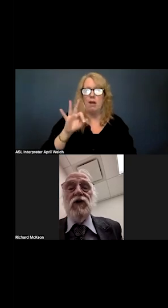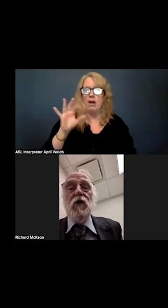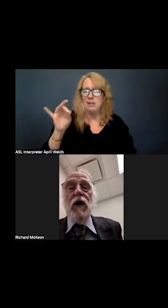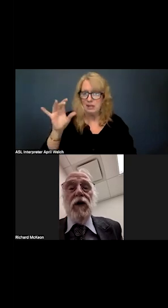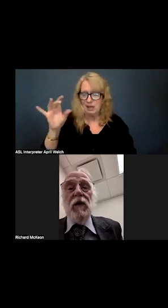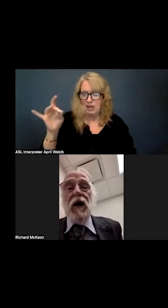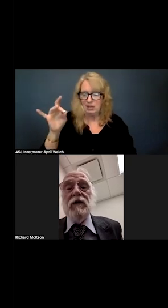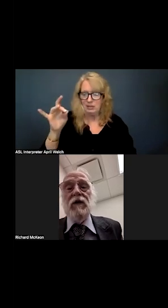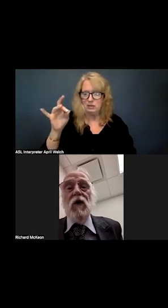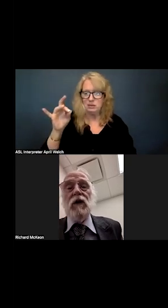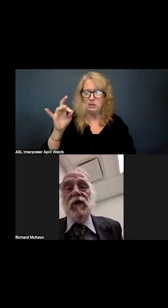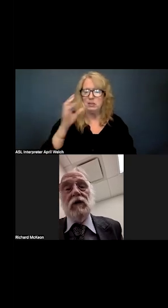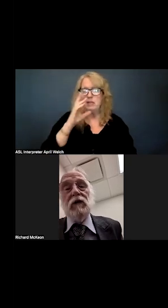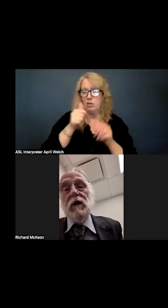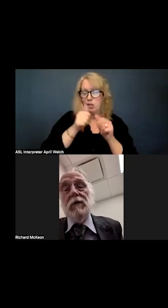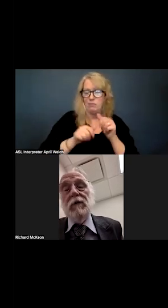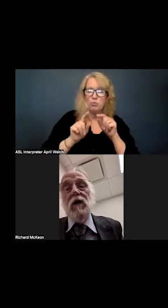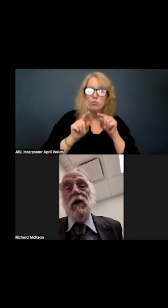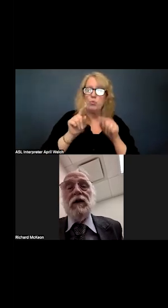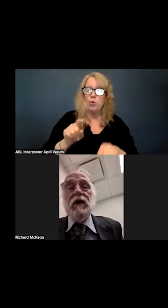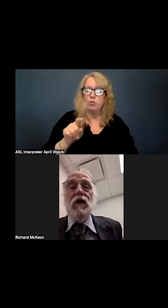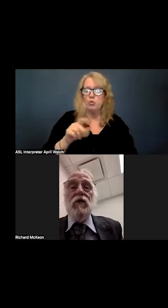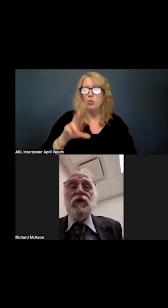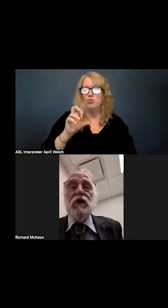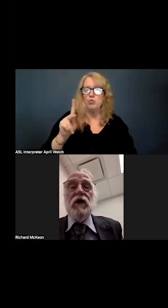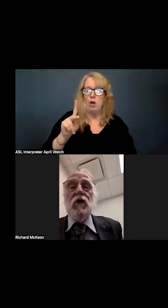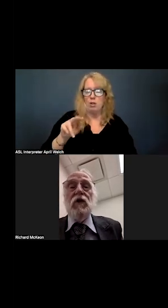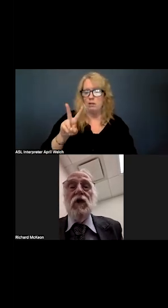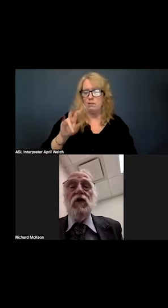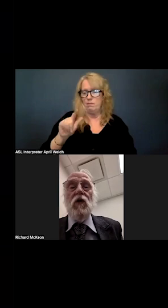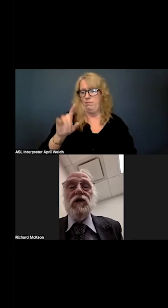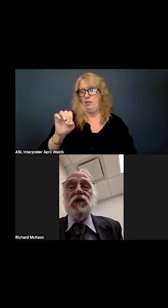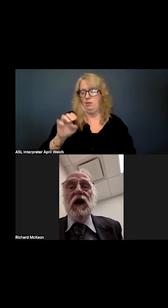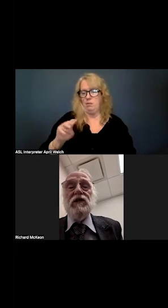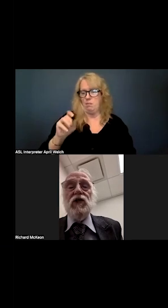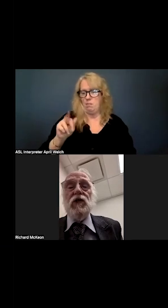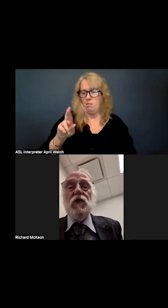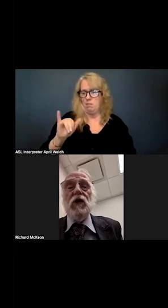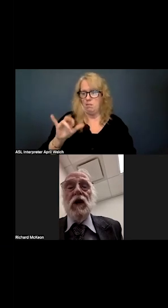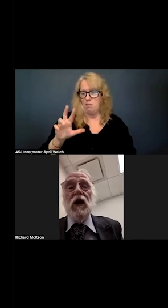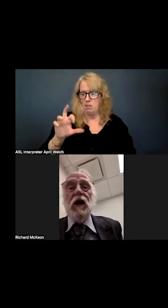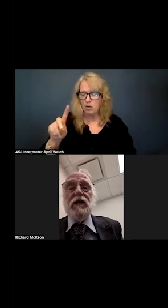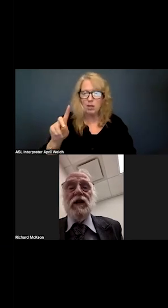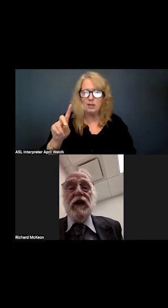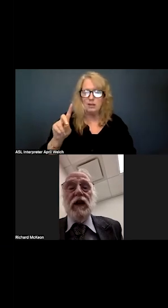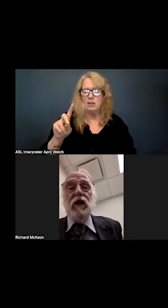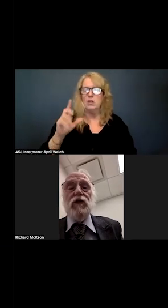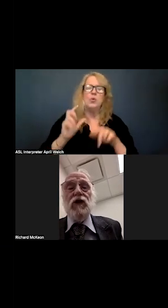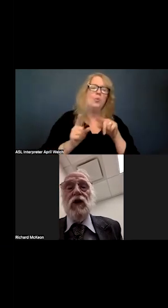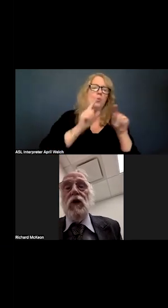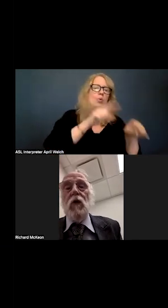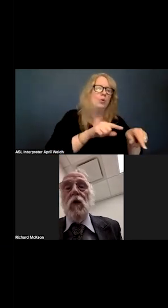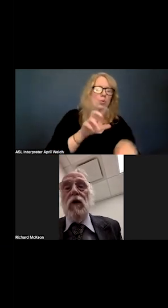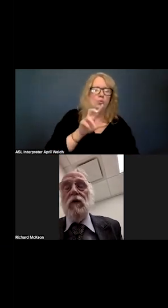going to Everymind in Rockville, Maryland, it will go instead to Dee Dee